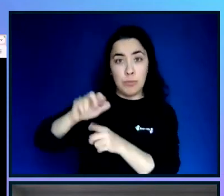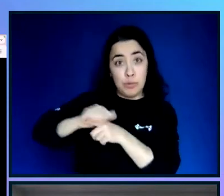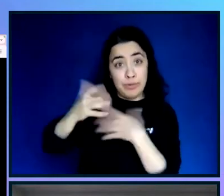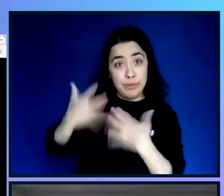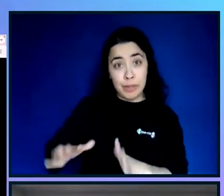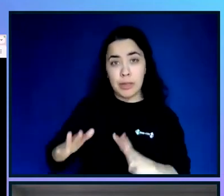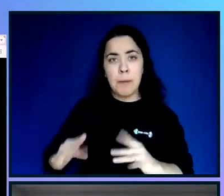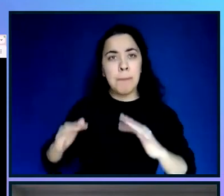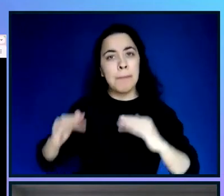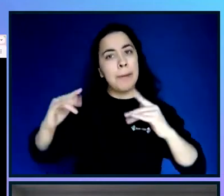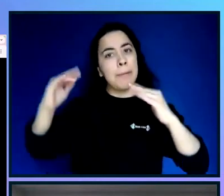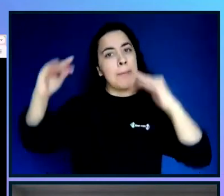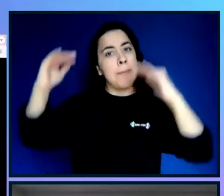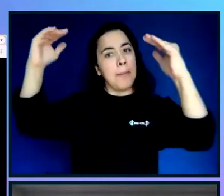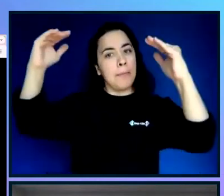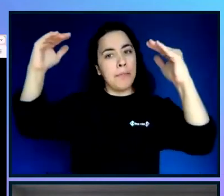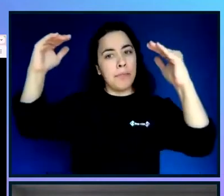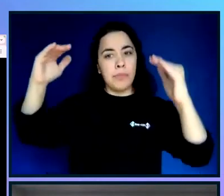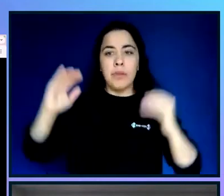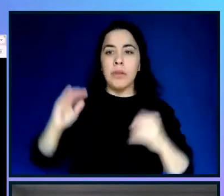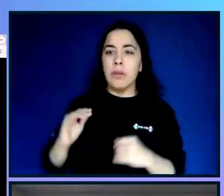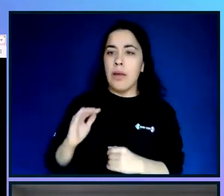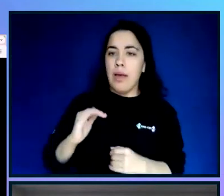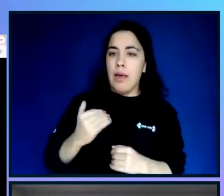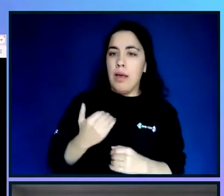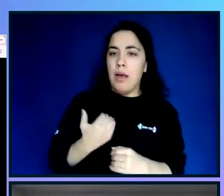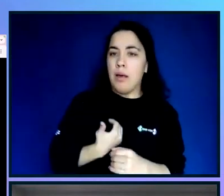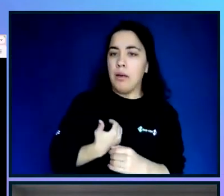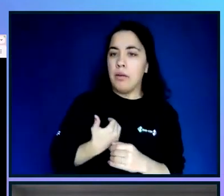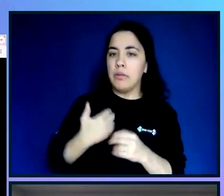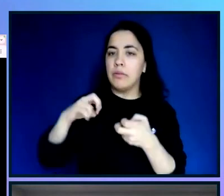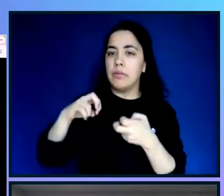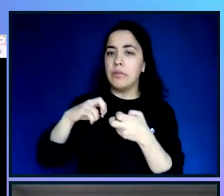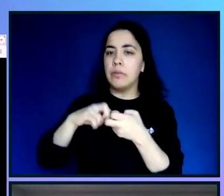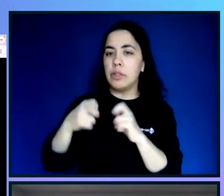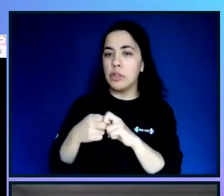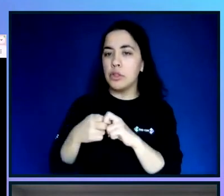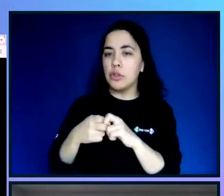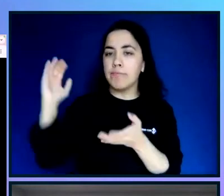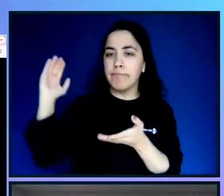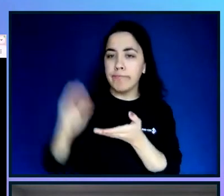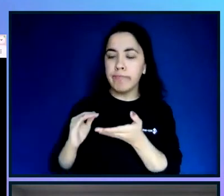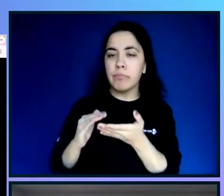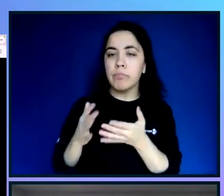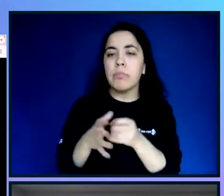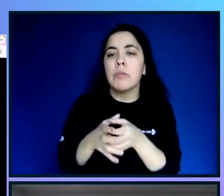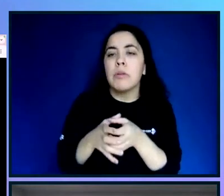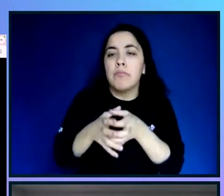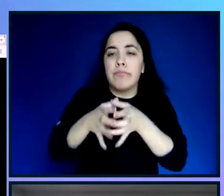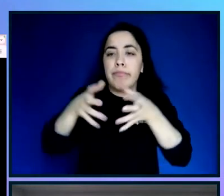closure has increased 9.5 times since the beginning of our program. We're also seeing them take additional